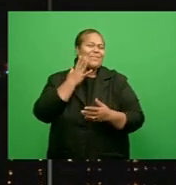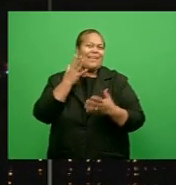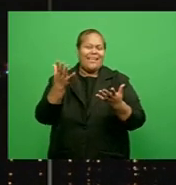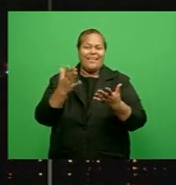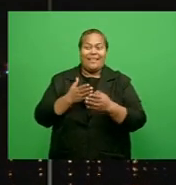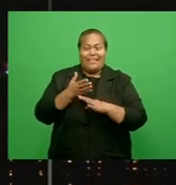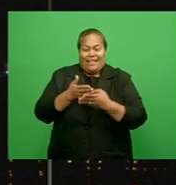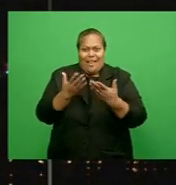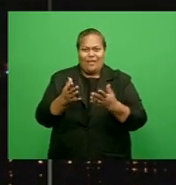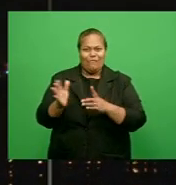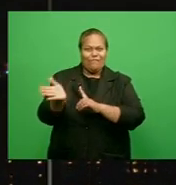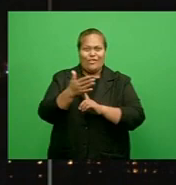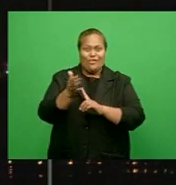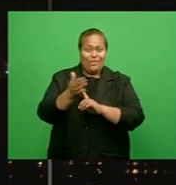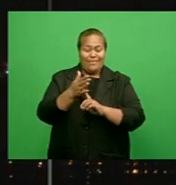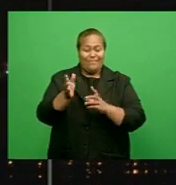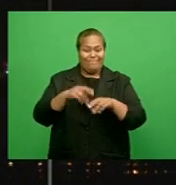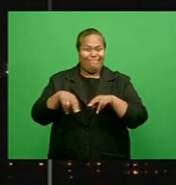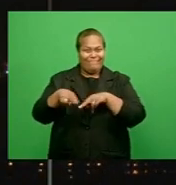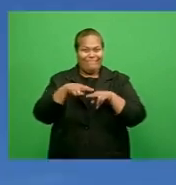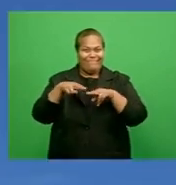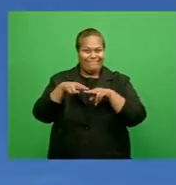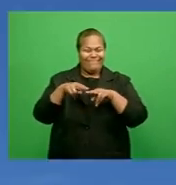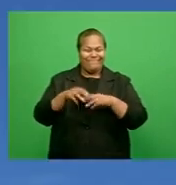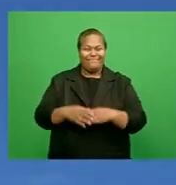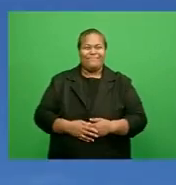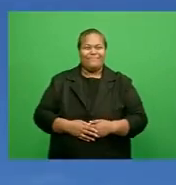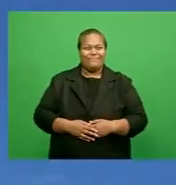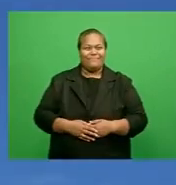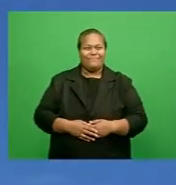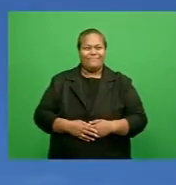its flag. Koroi Tandulala reports.